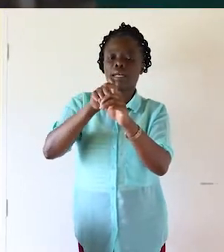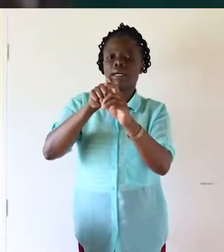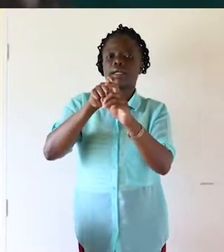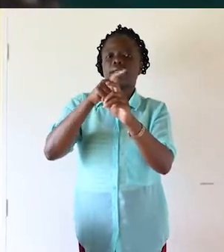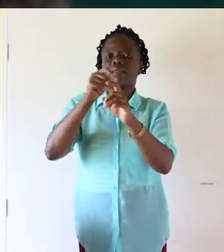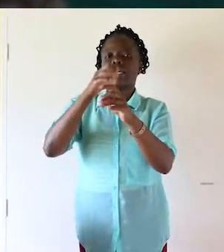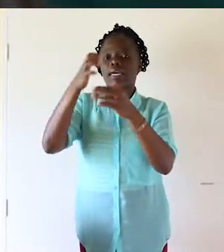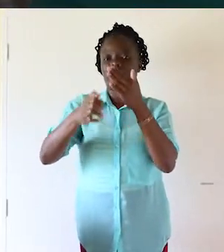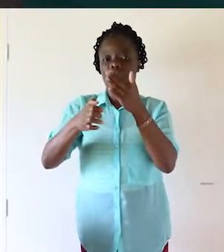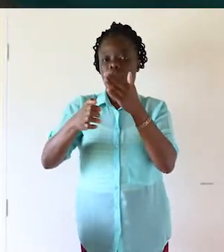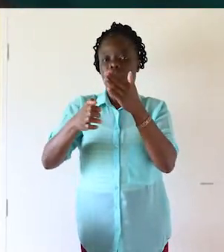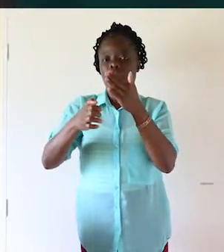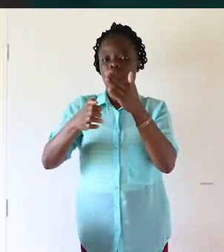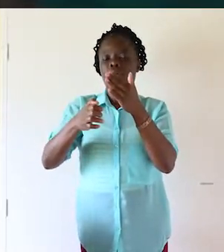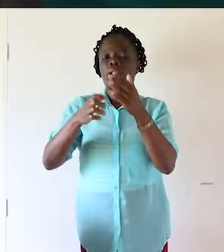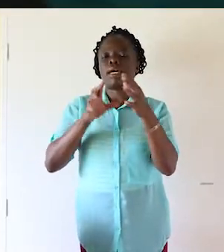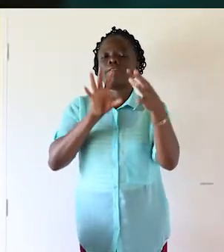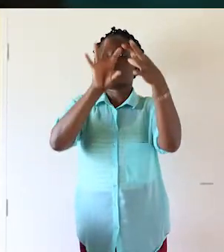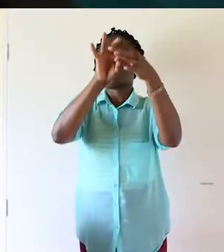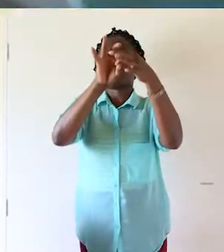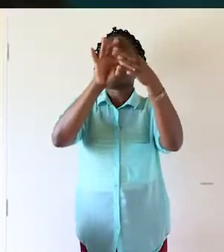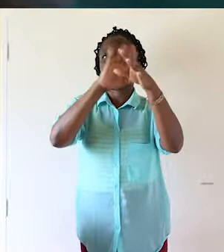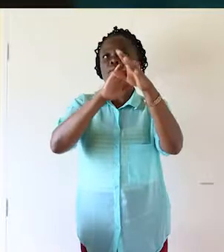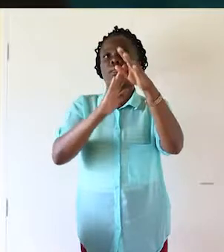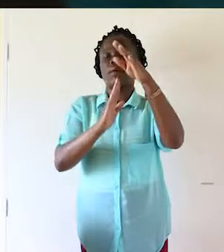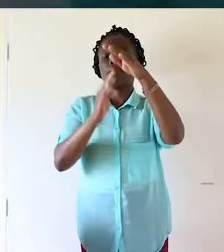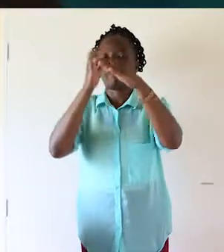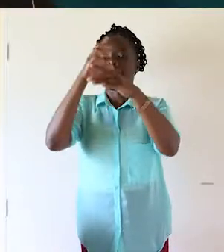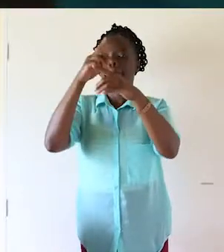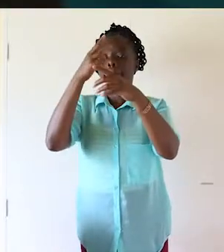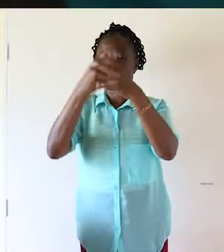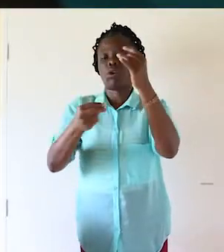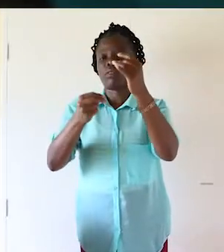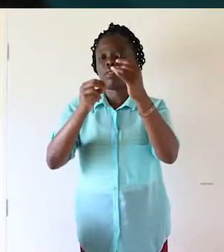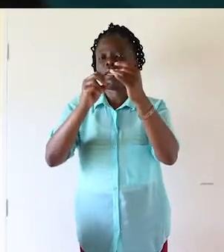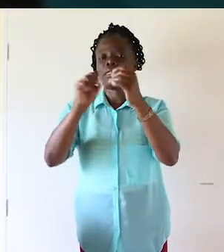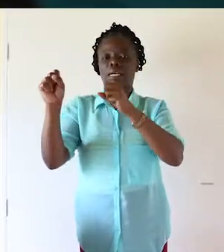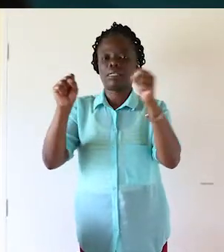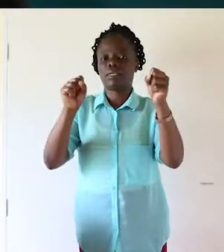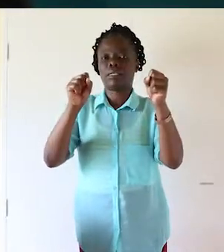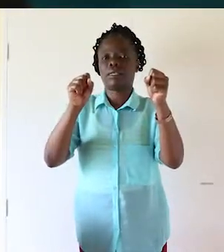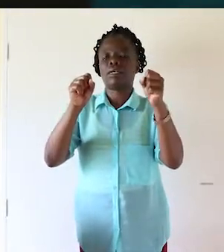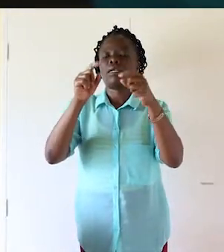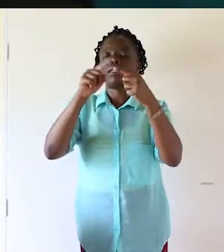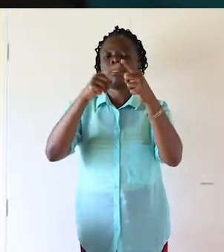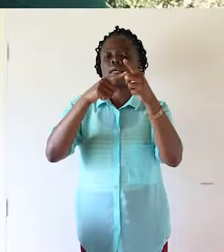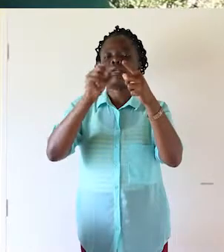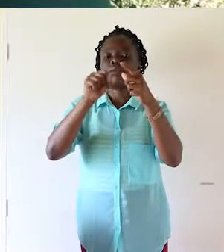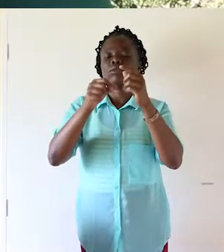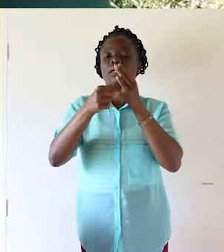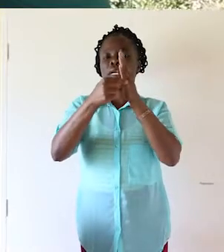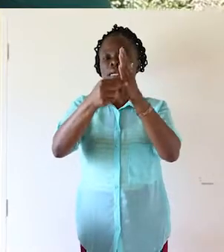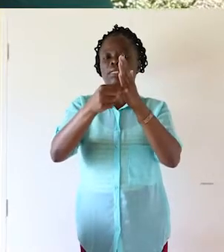enders or caps and then fix them on both ends of the pipes. The intervener also guides